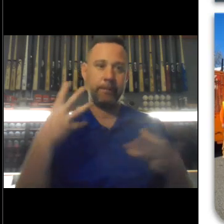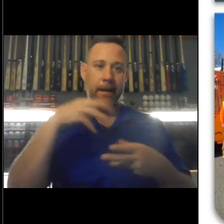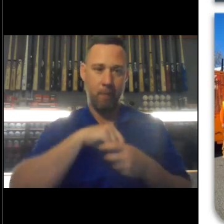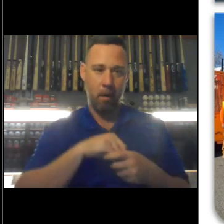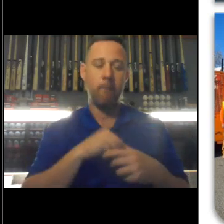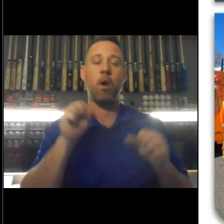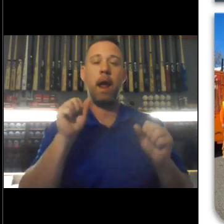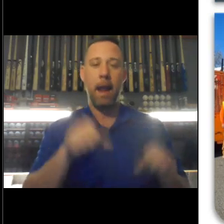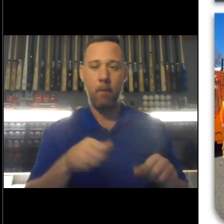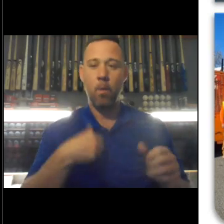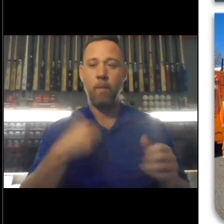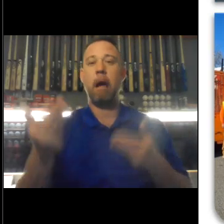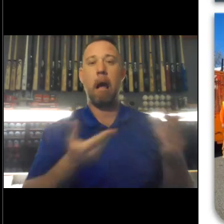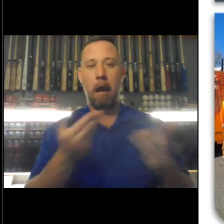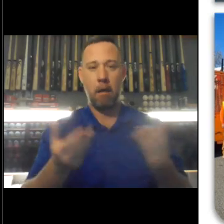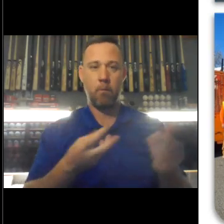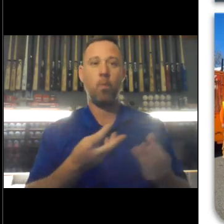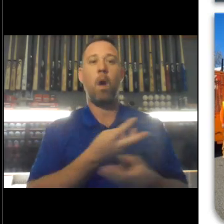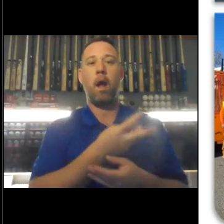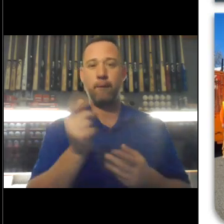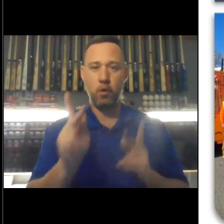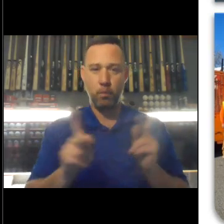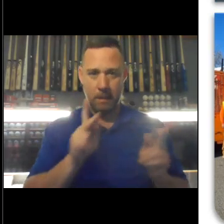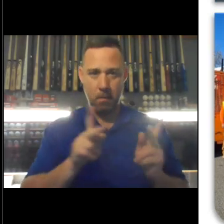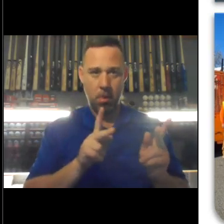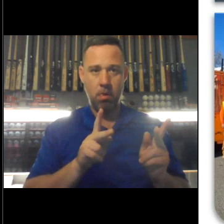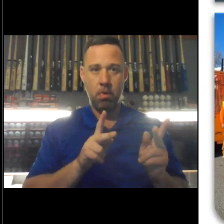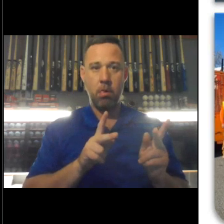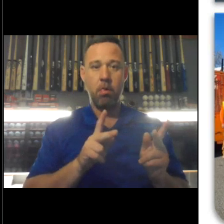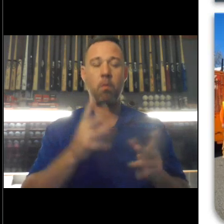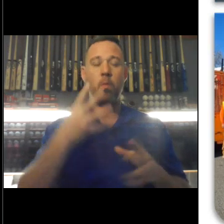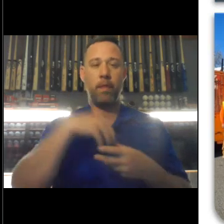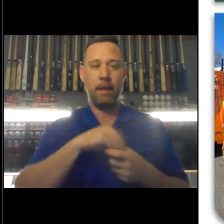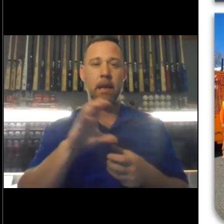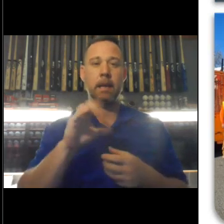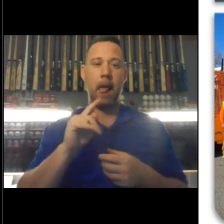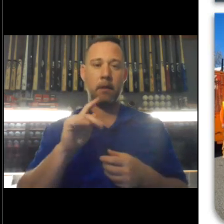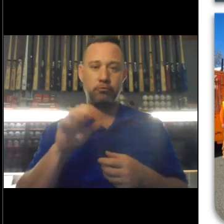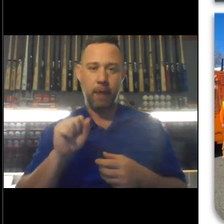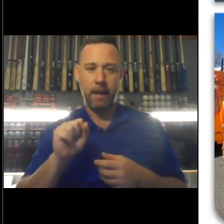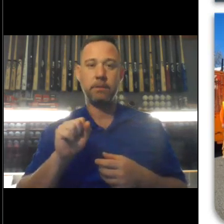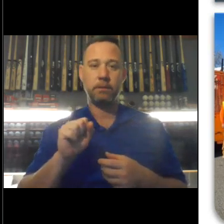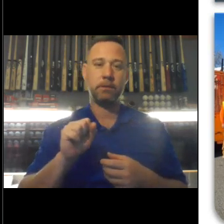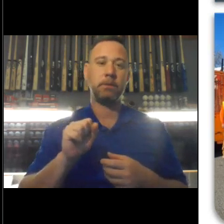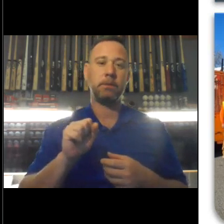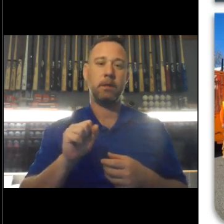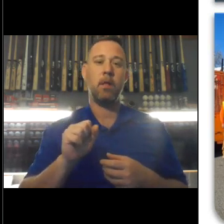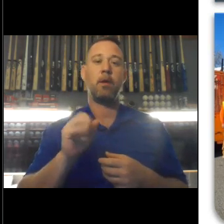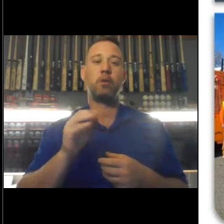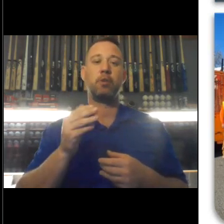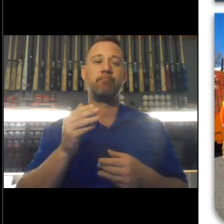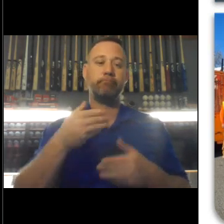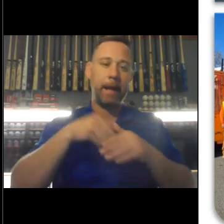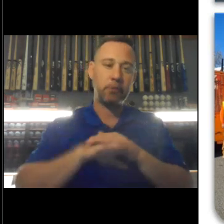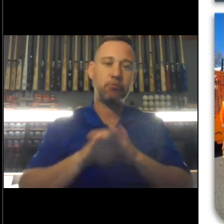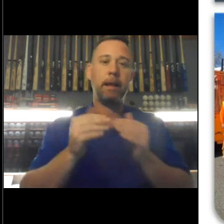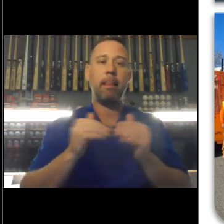We've hired quite a few folks as within Caltrans itself. These are entry-level positions